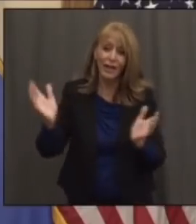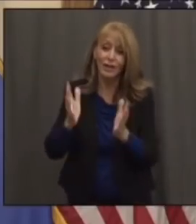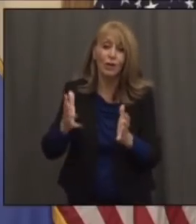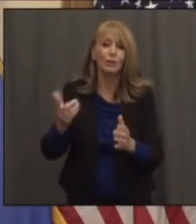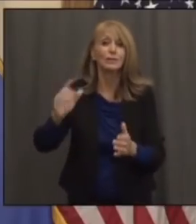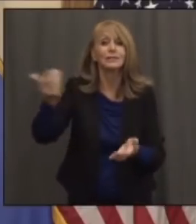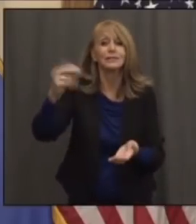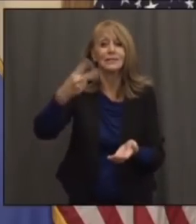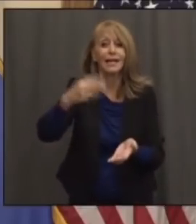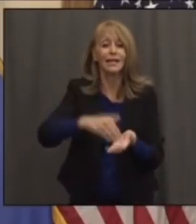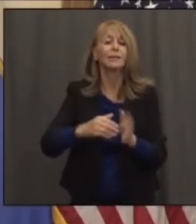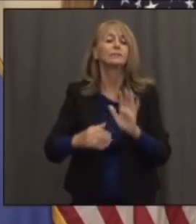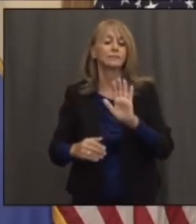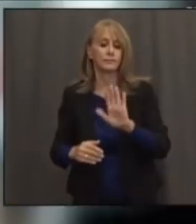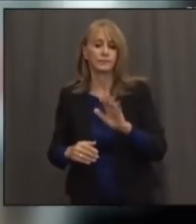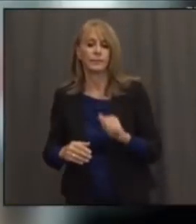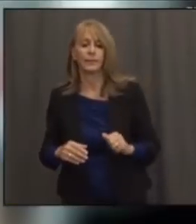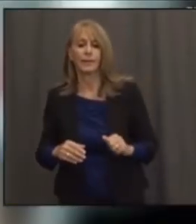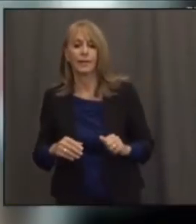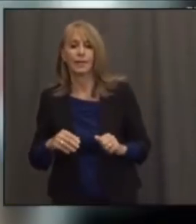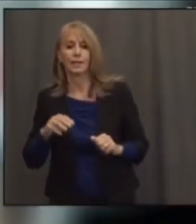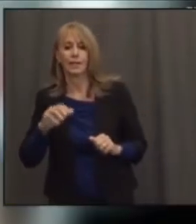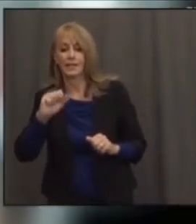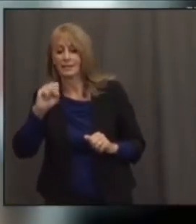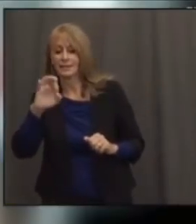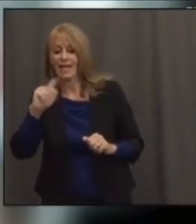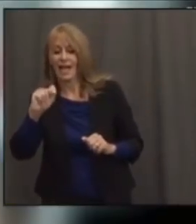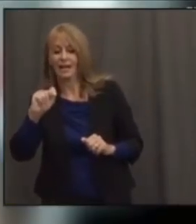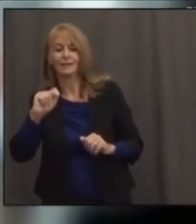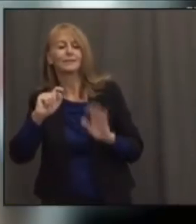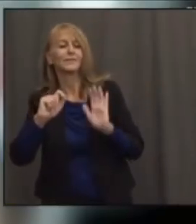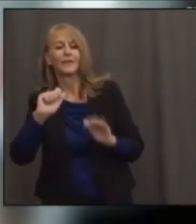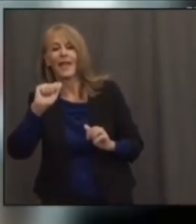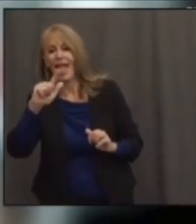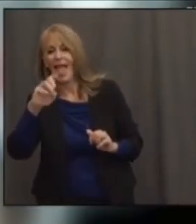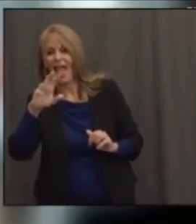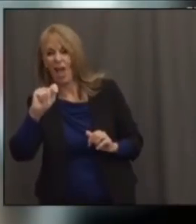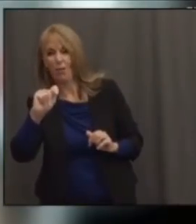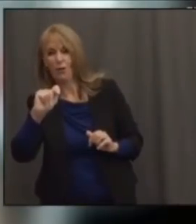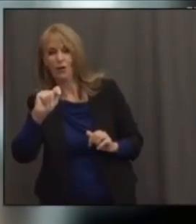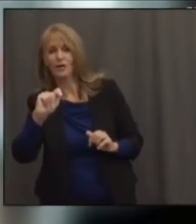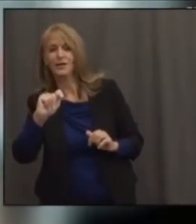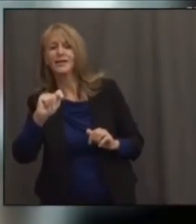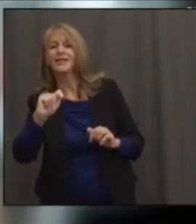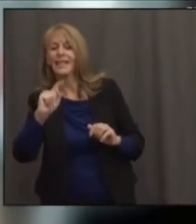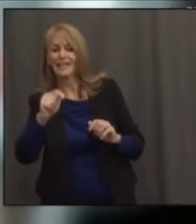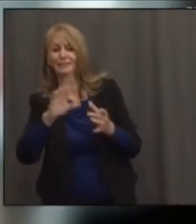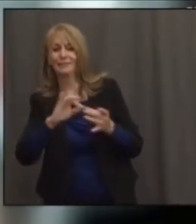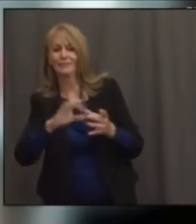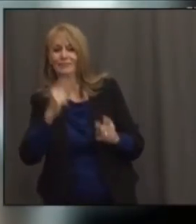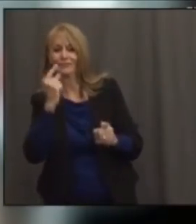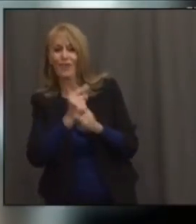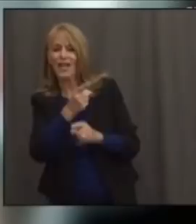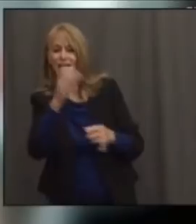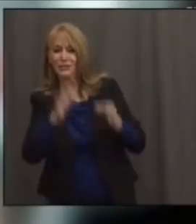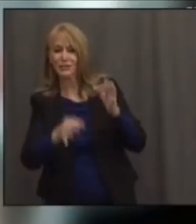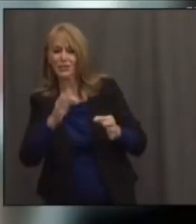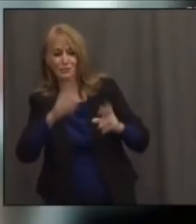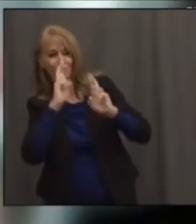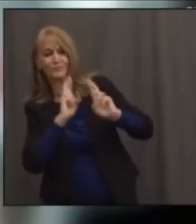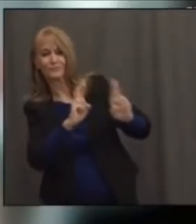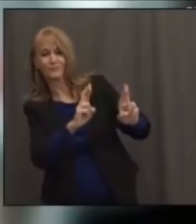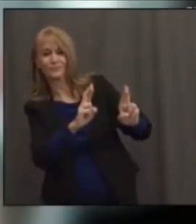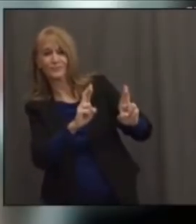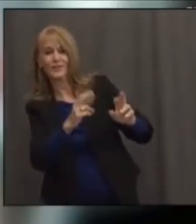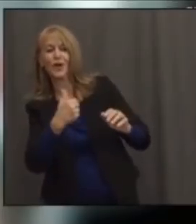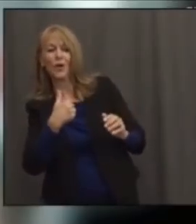I mean, look, first of all, Albert made really good points, and his judgment is very good on this. So I give a